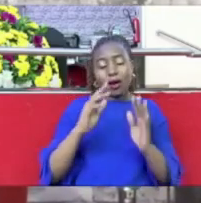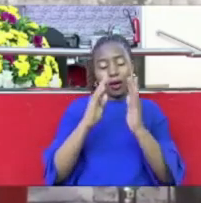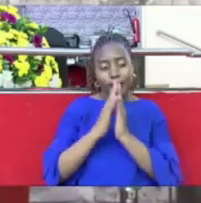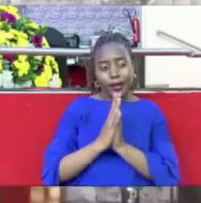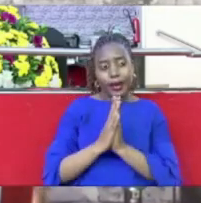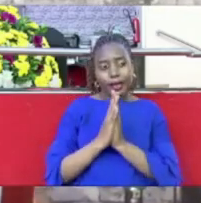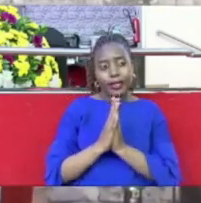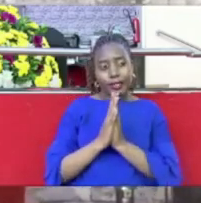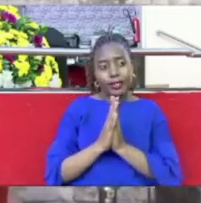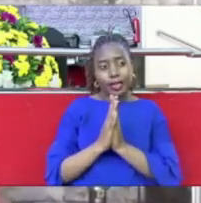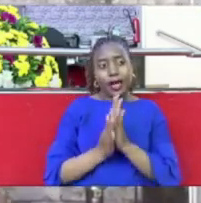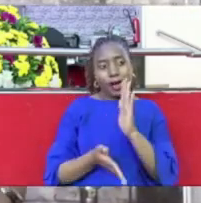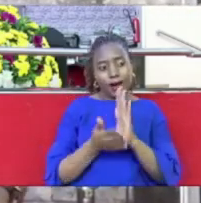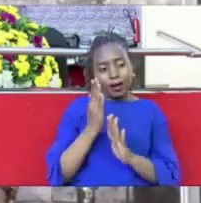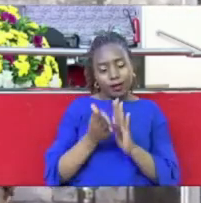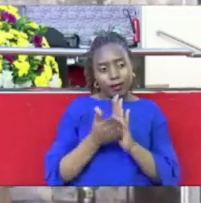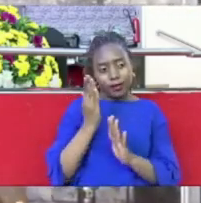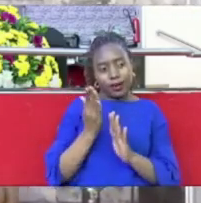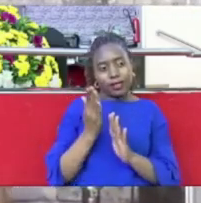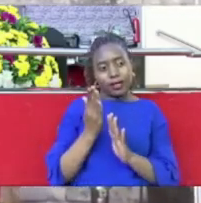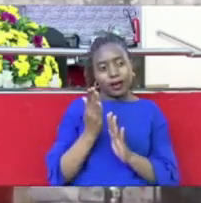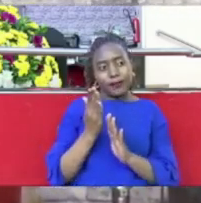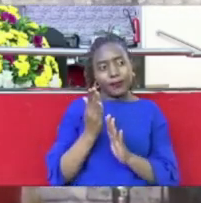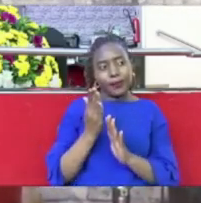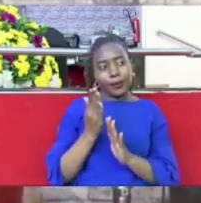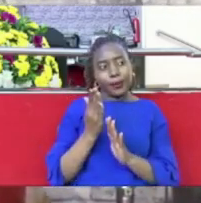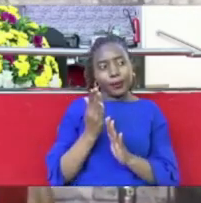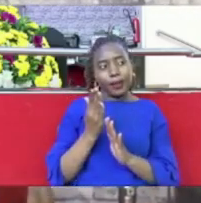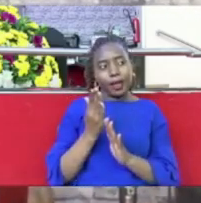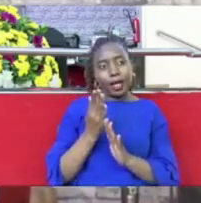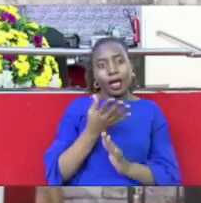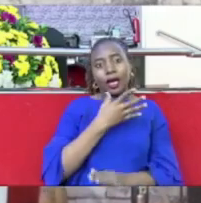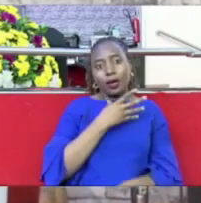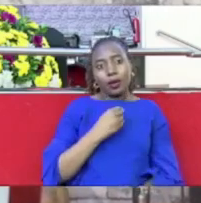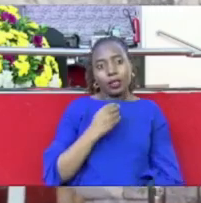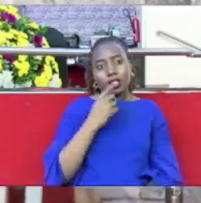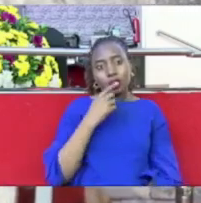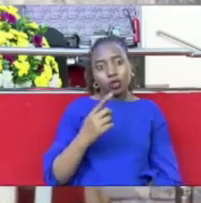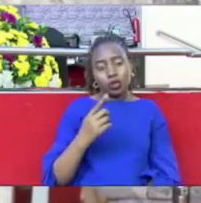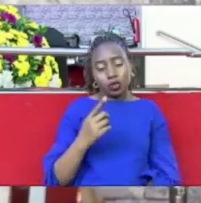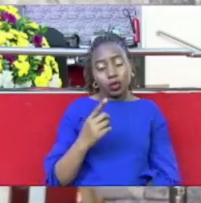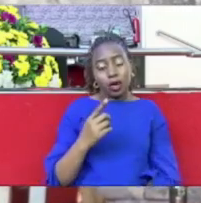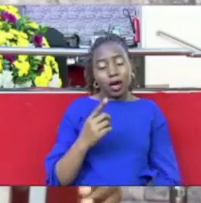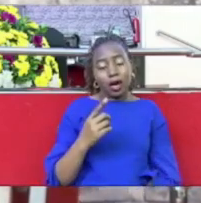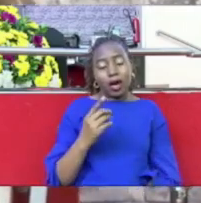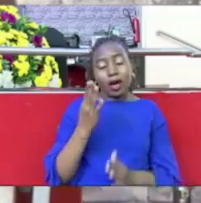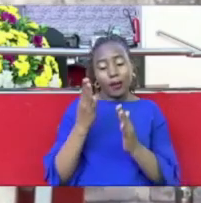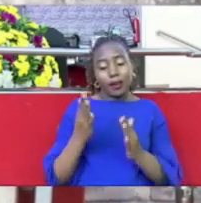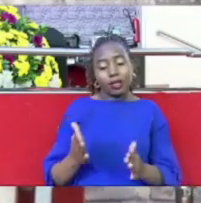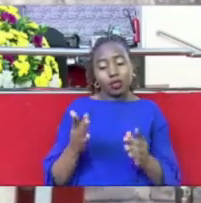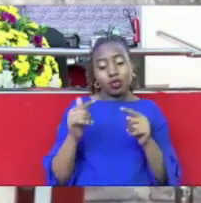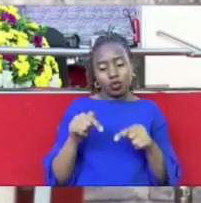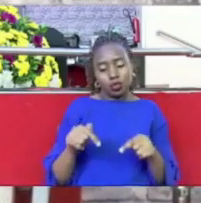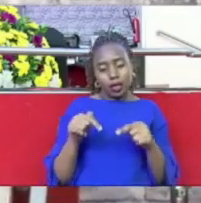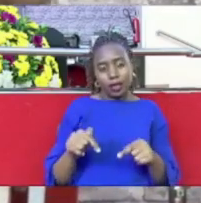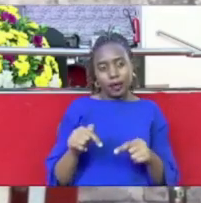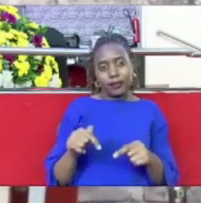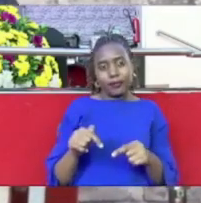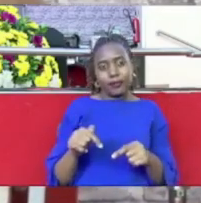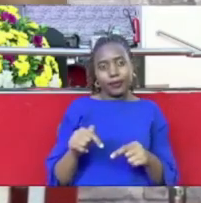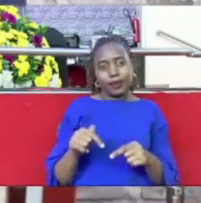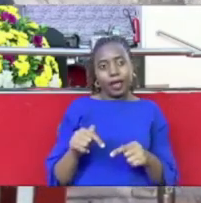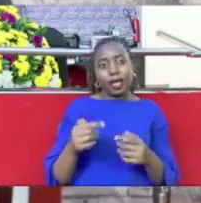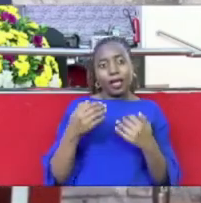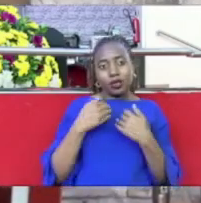yuko tayari kuyajibu maombi yetu haraka. He would like to assure someone this day. Ningetaka nimhakikishie mtu leo. That he is a